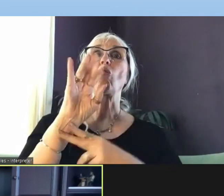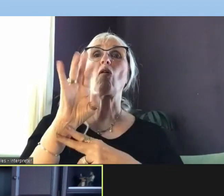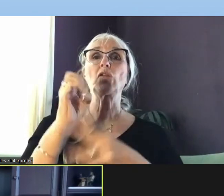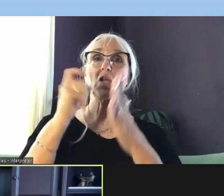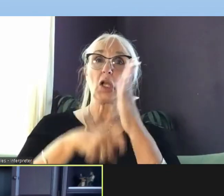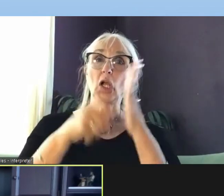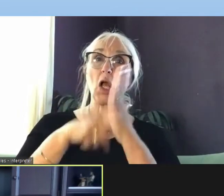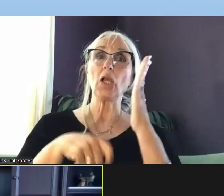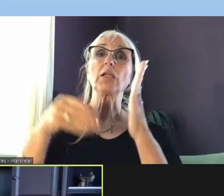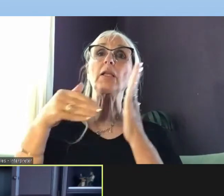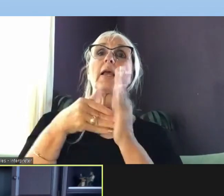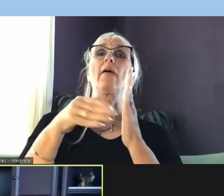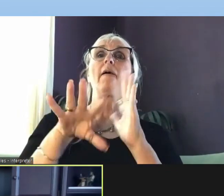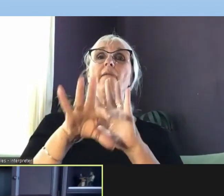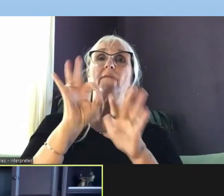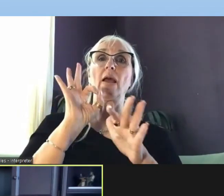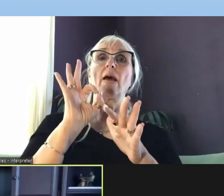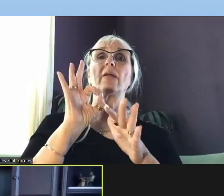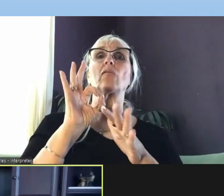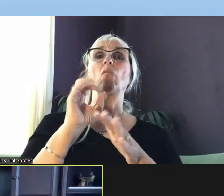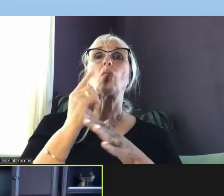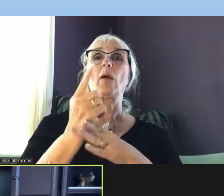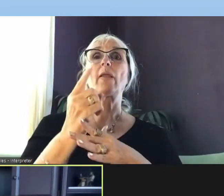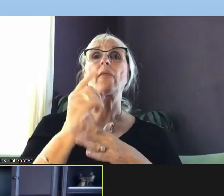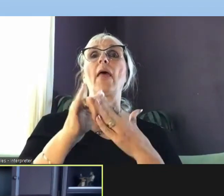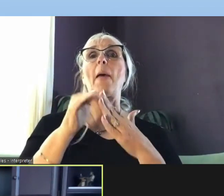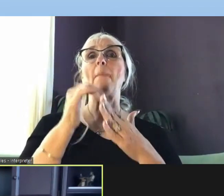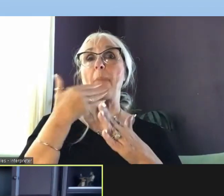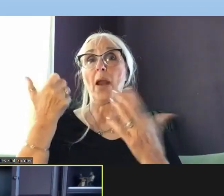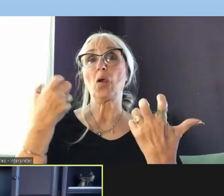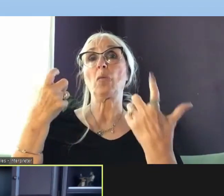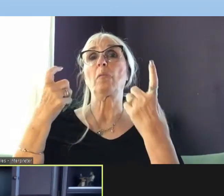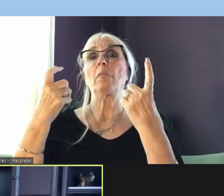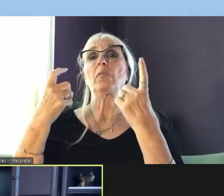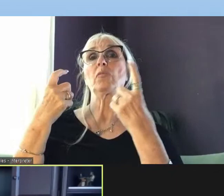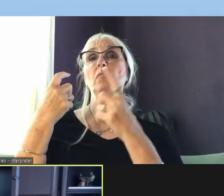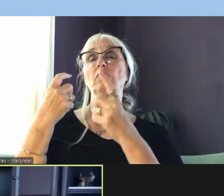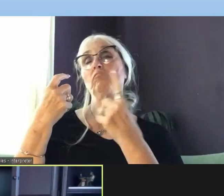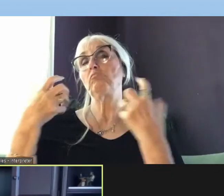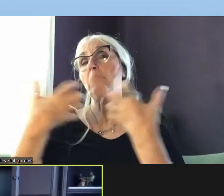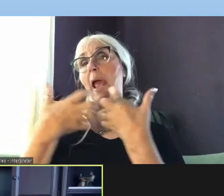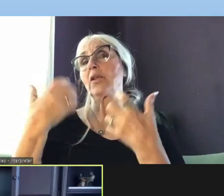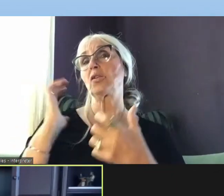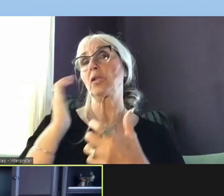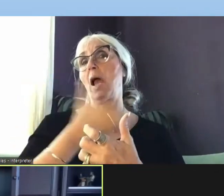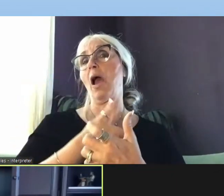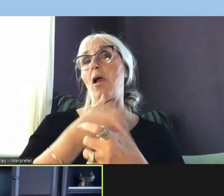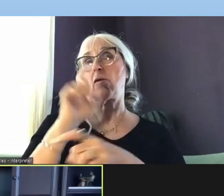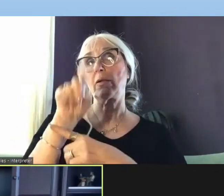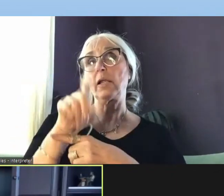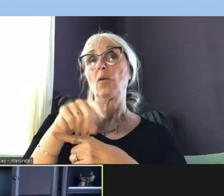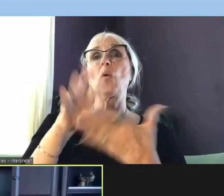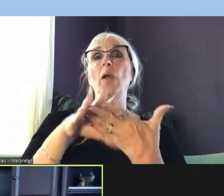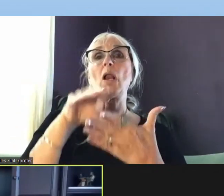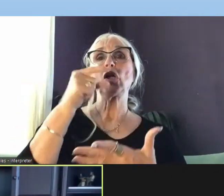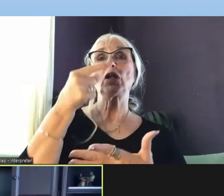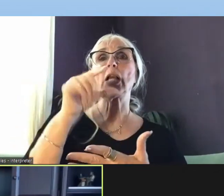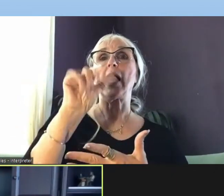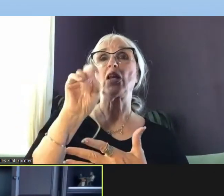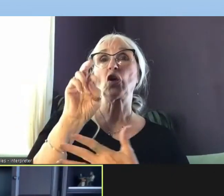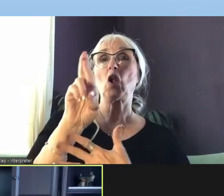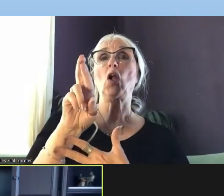we did find a repository that better met our needs. We learned that the Glacier storage